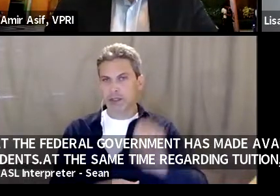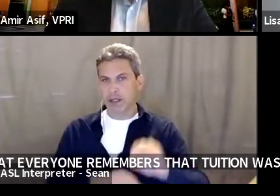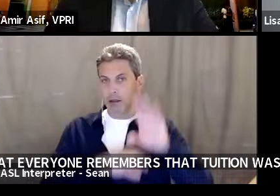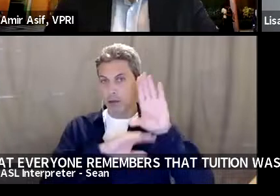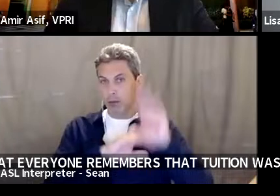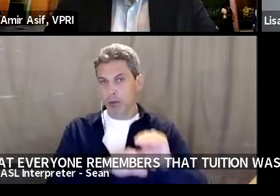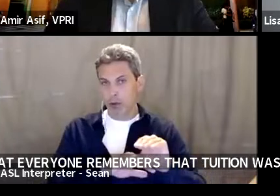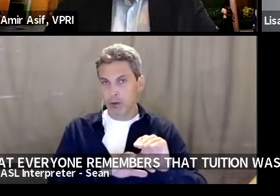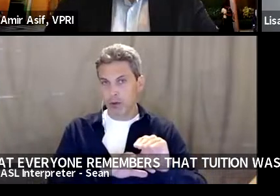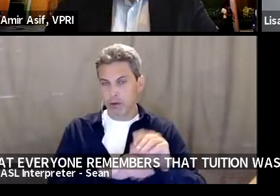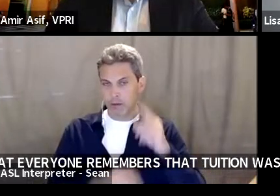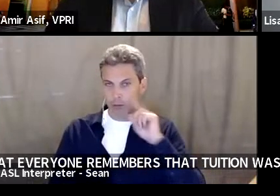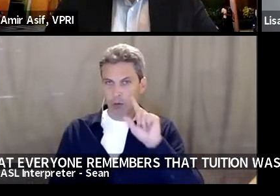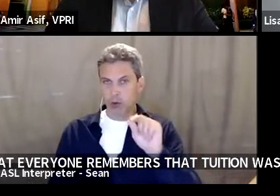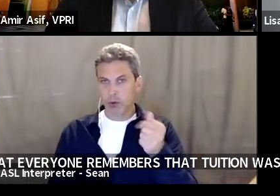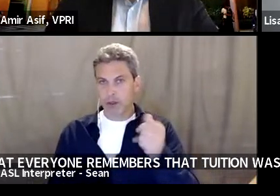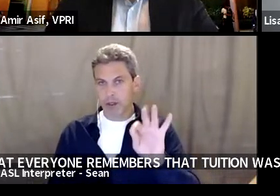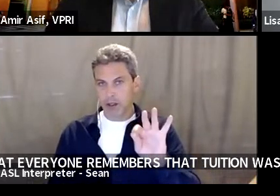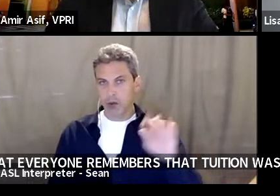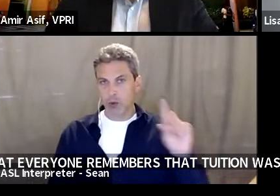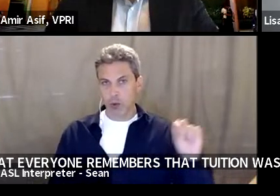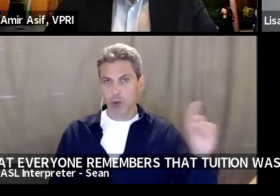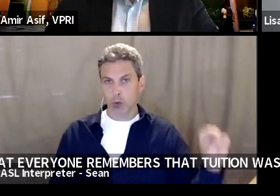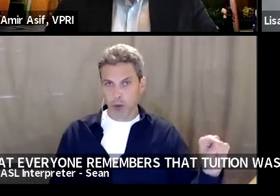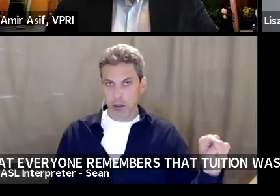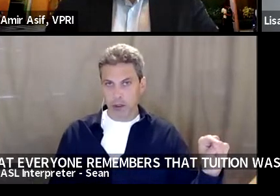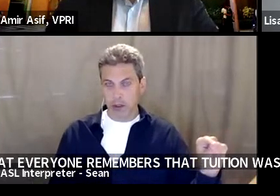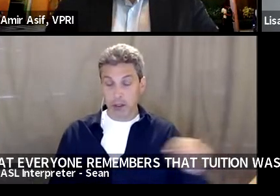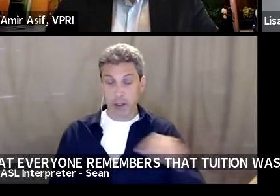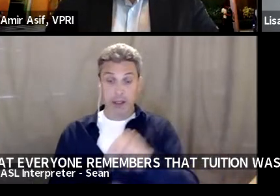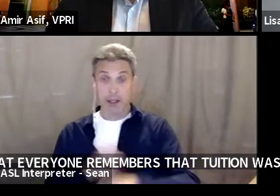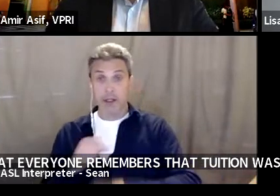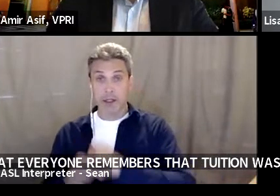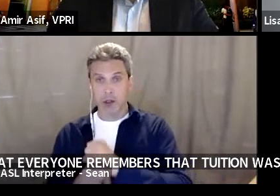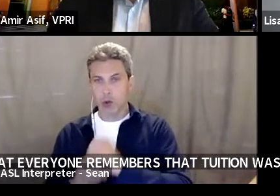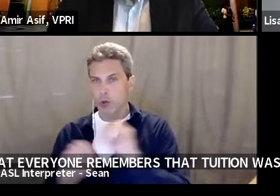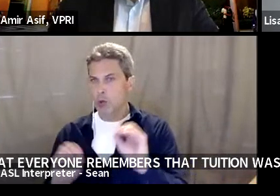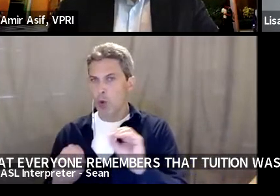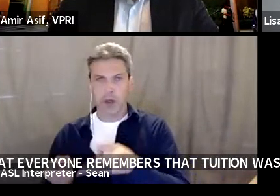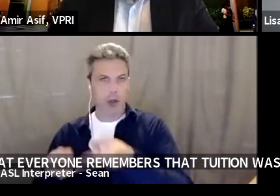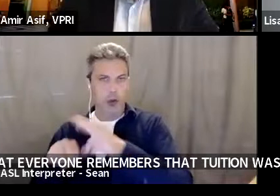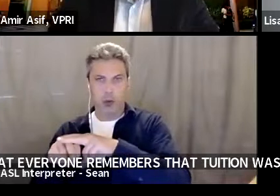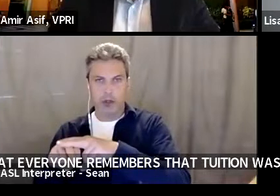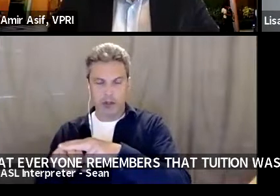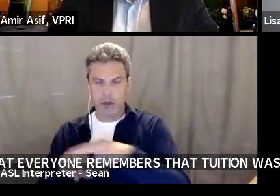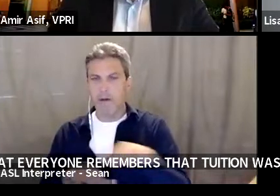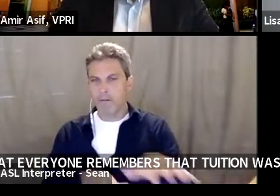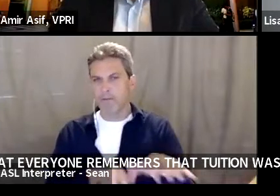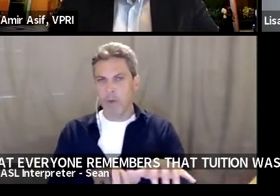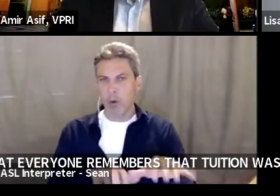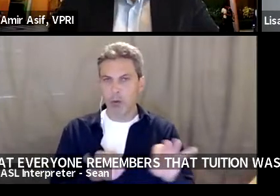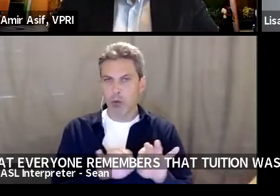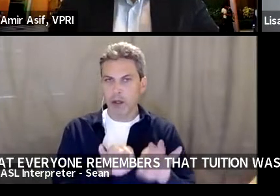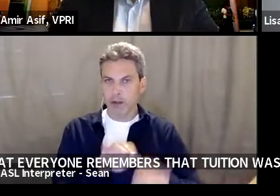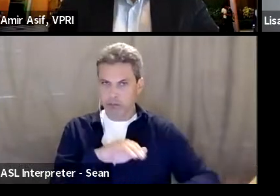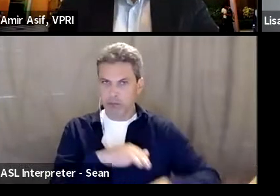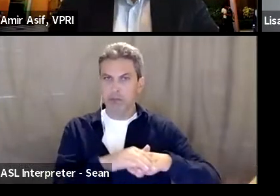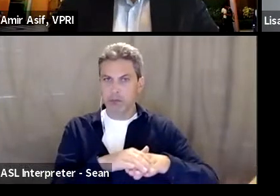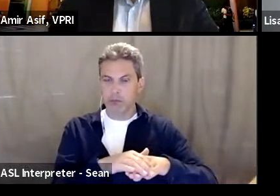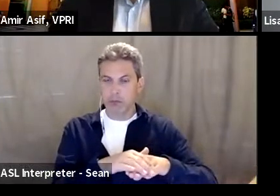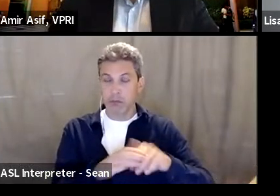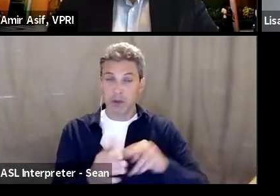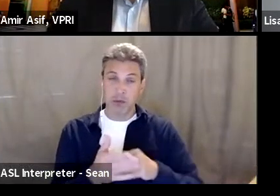be also no increase in tuition for this year. Tuition was frozen. So that's a 13%, because